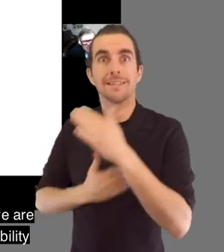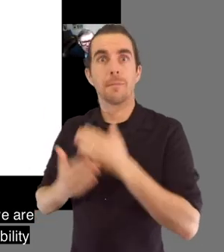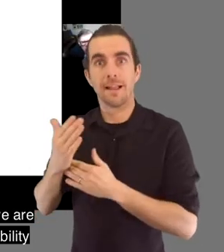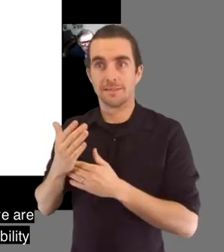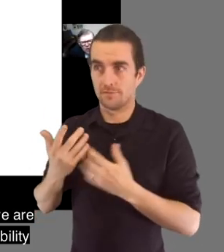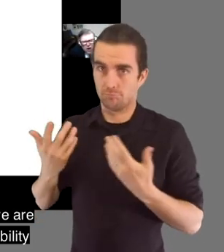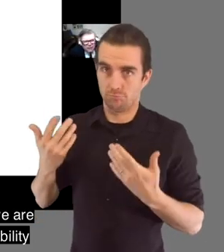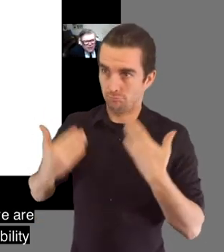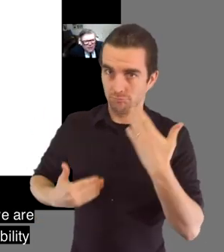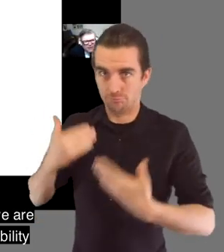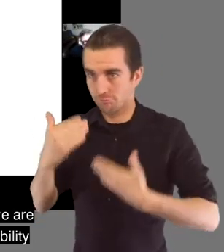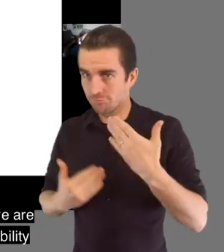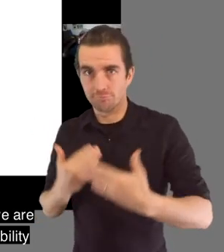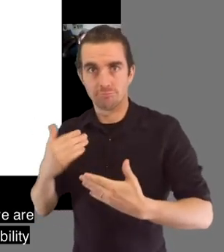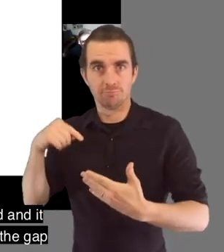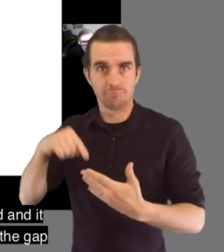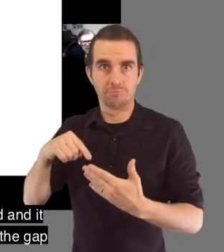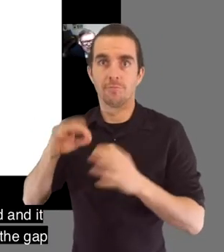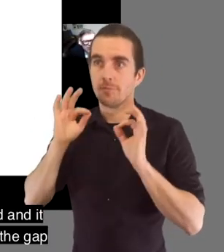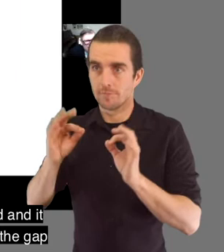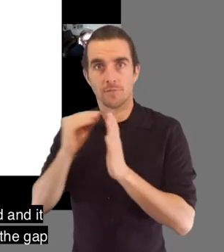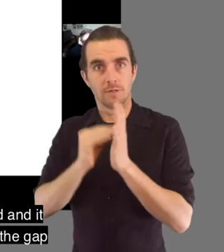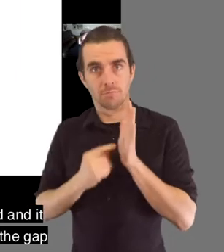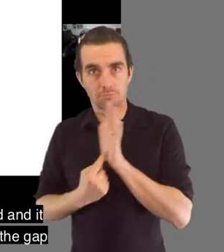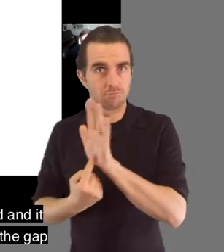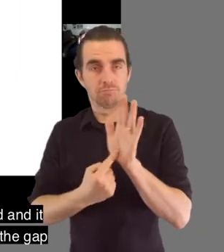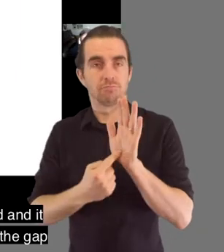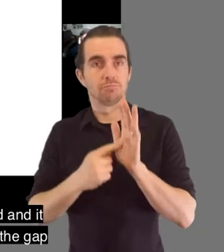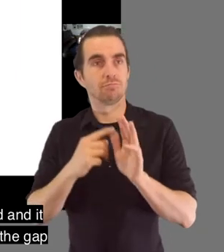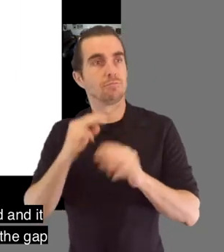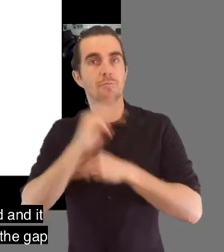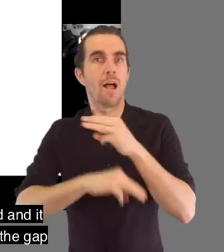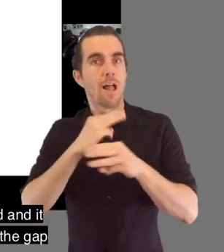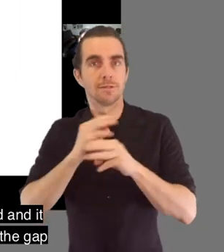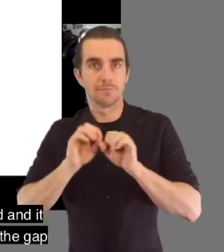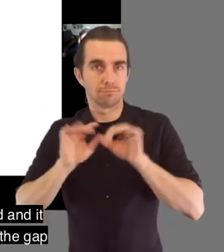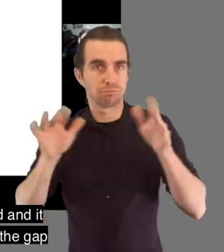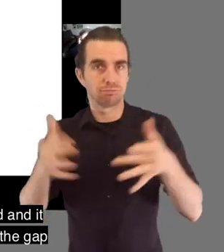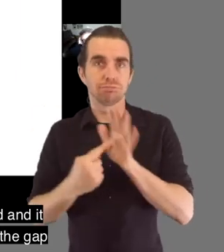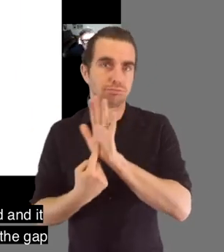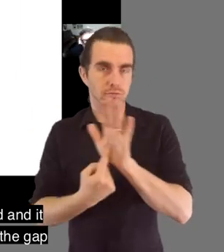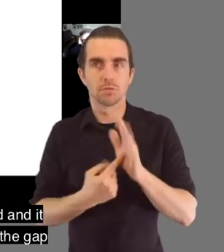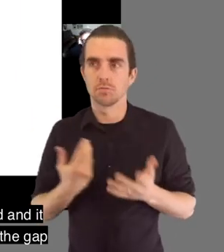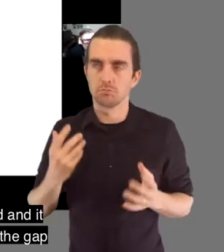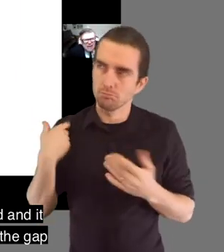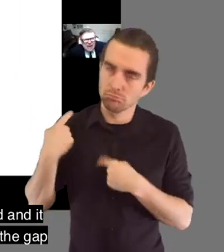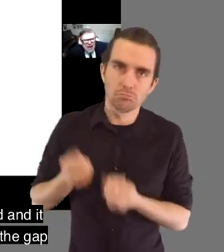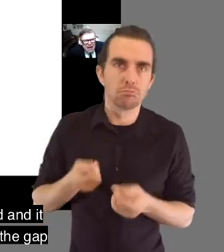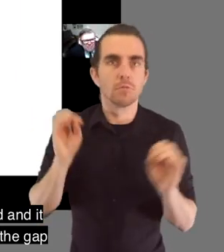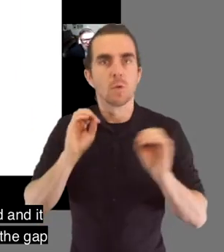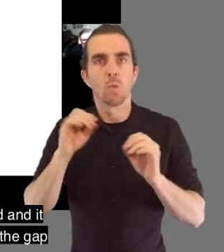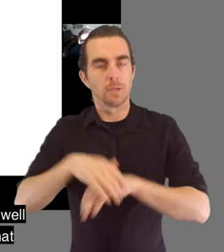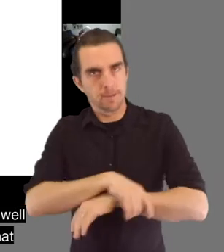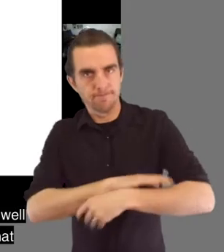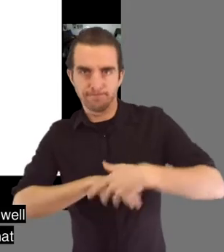years or more after disability legislation came in around the world, and it just isn't being implemented. And the